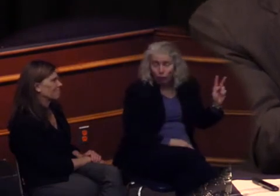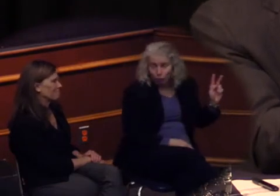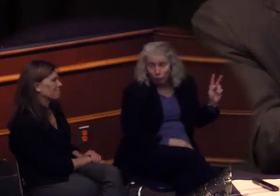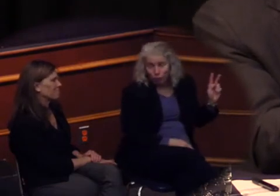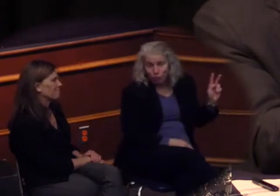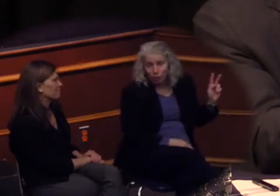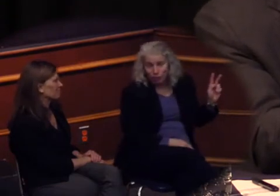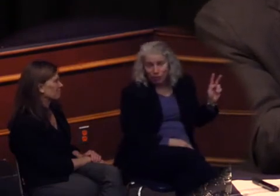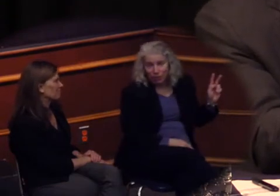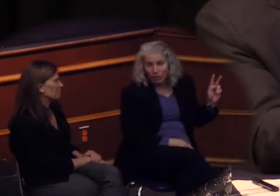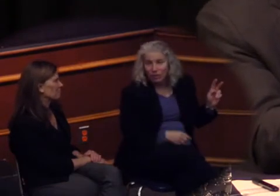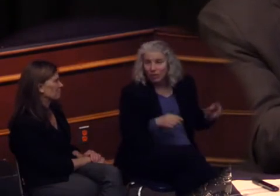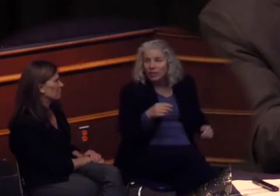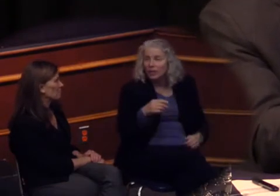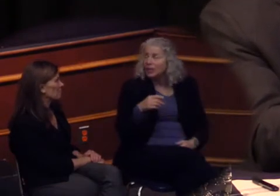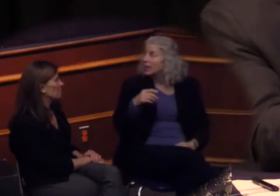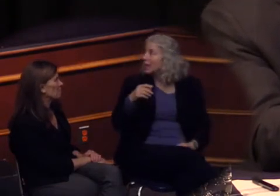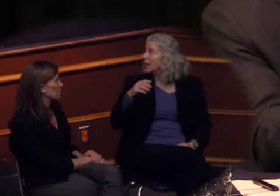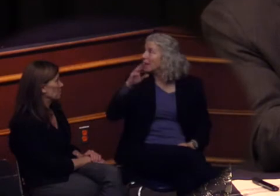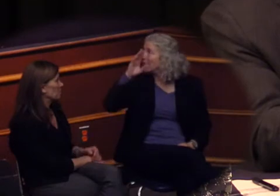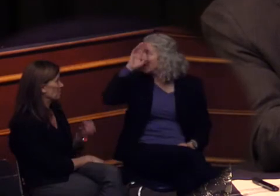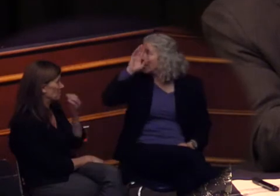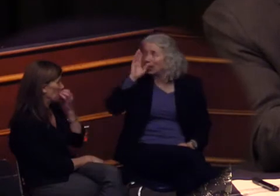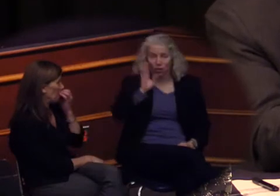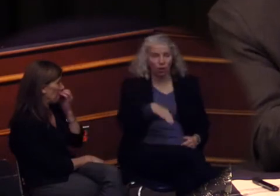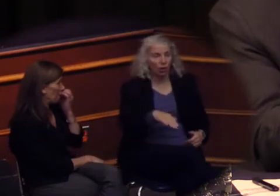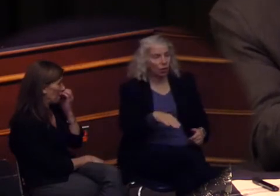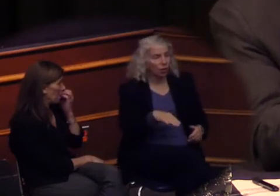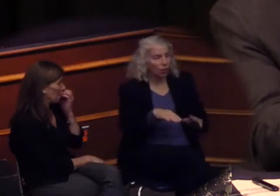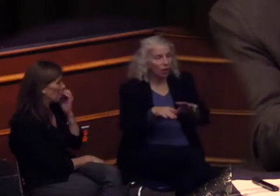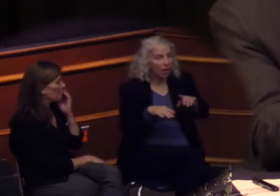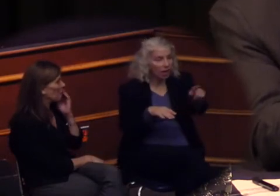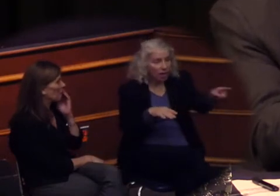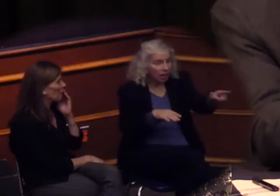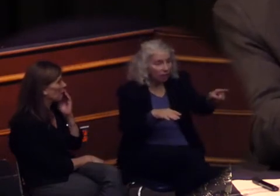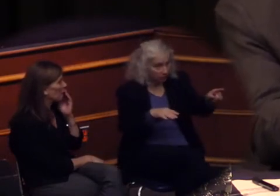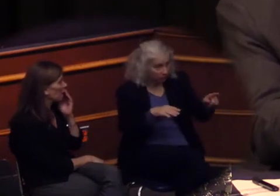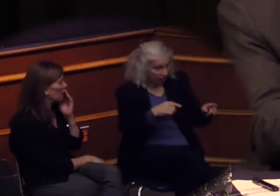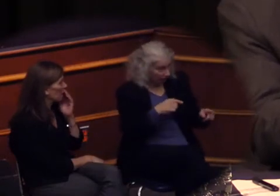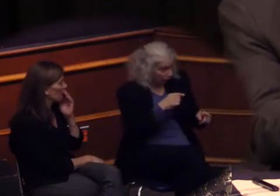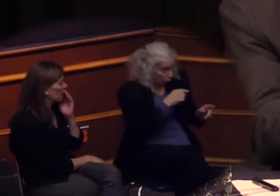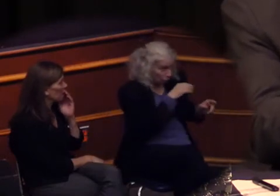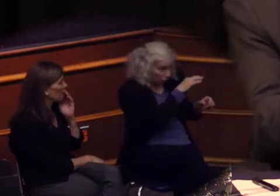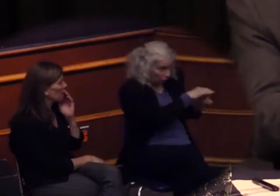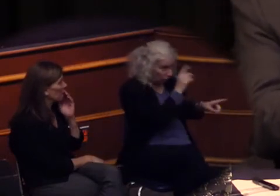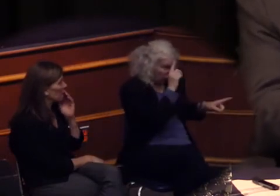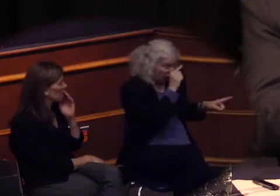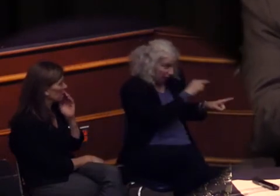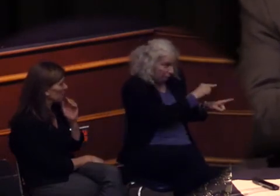And if either one of them wins the Democratic nomination, I will have their back, and I hope you will too.